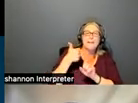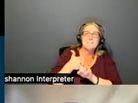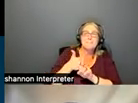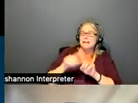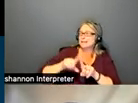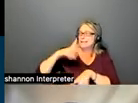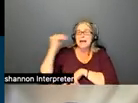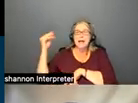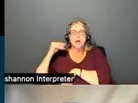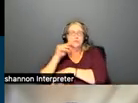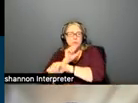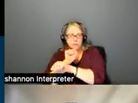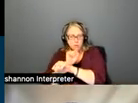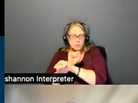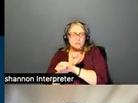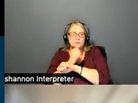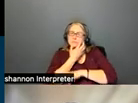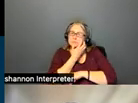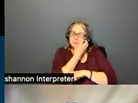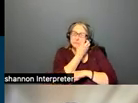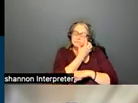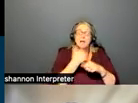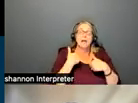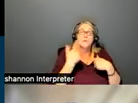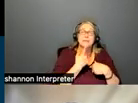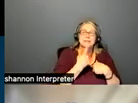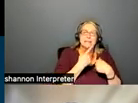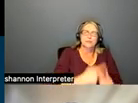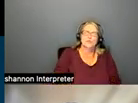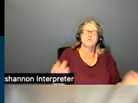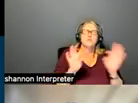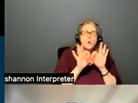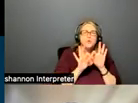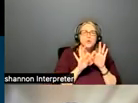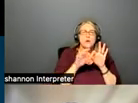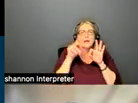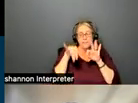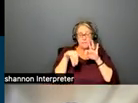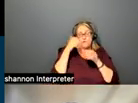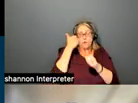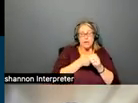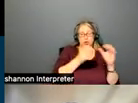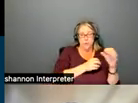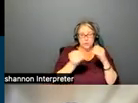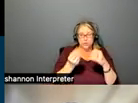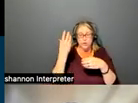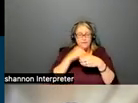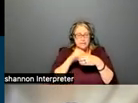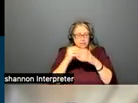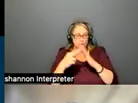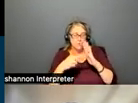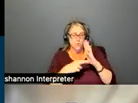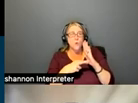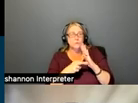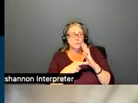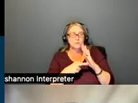work. I would also say it's crucial for organization to invest in roles that are focused